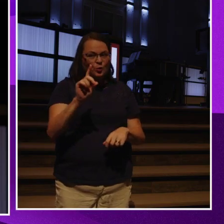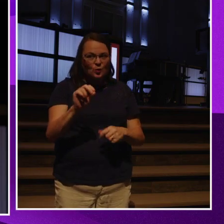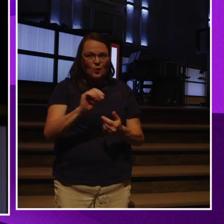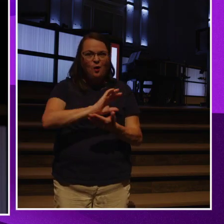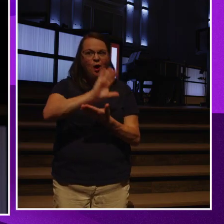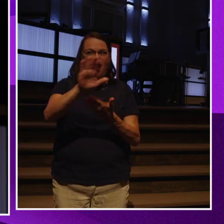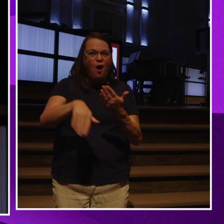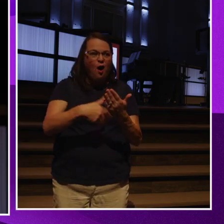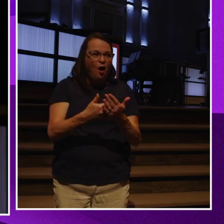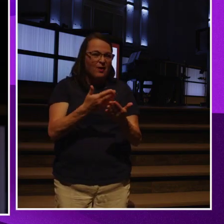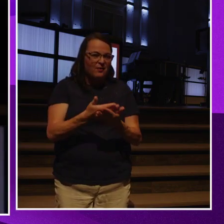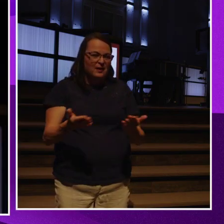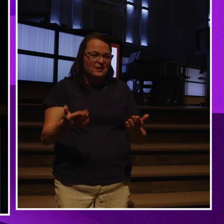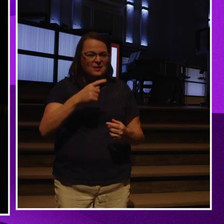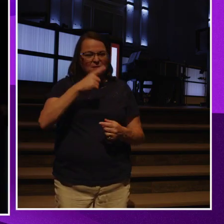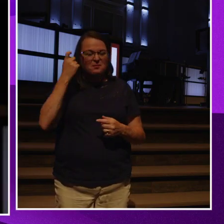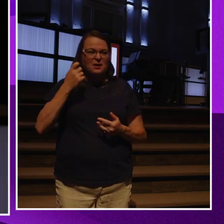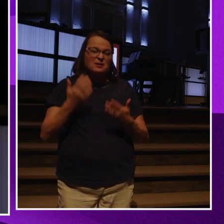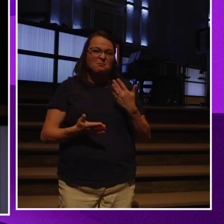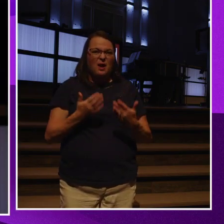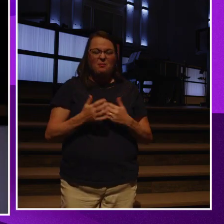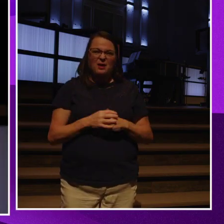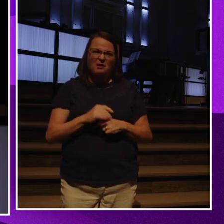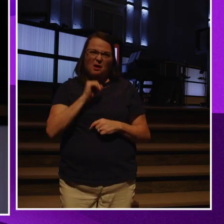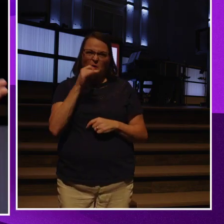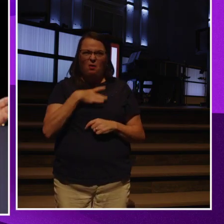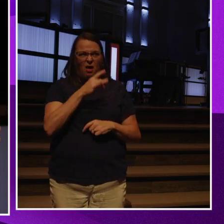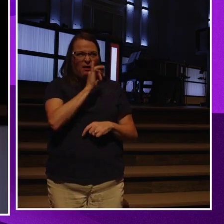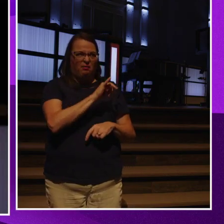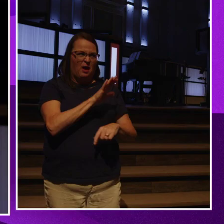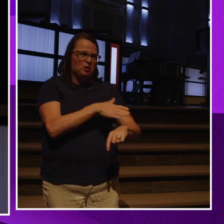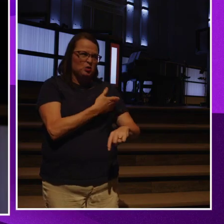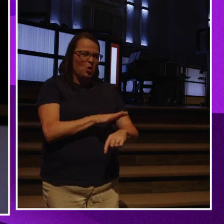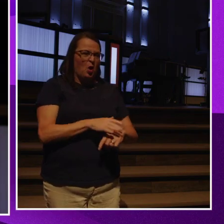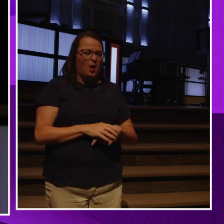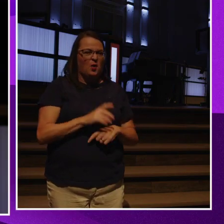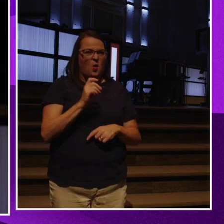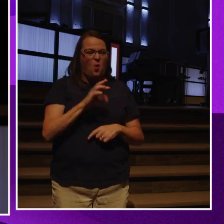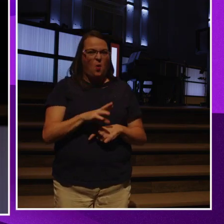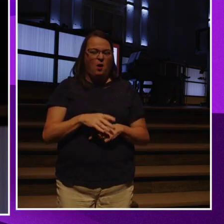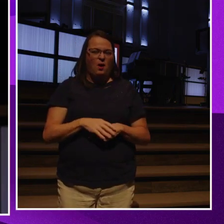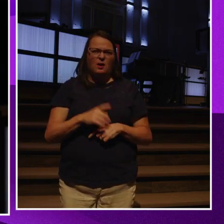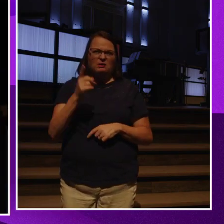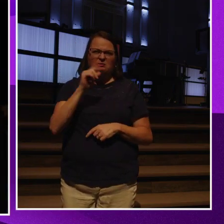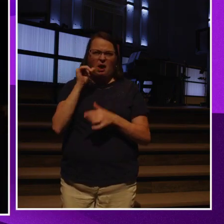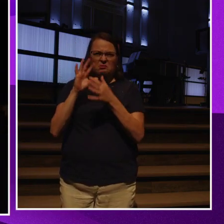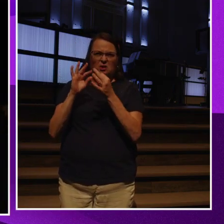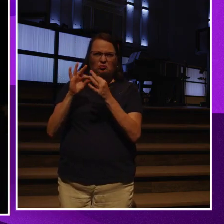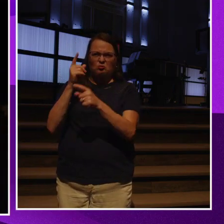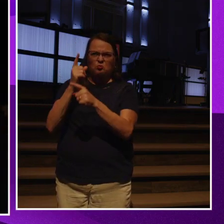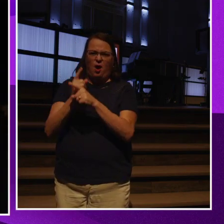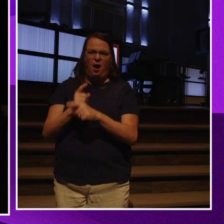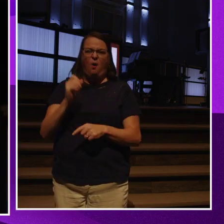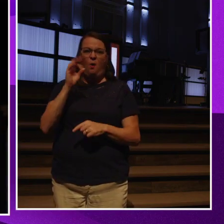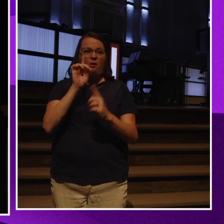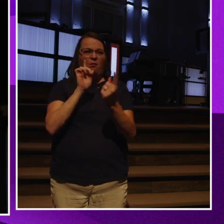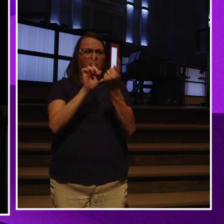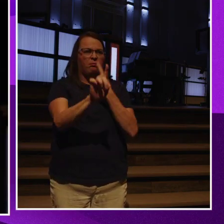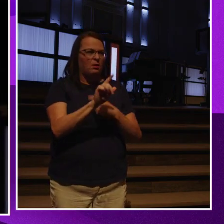Because it may be that we don't sing the song you like, or somebody doesn't say something the way you think they should, or somebody didn't speak to you in the